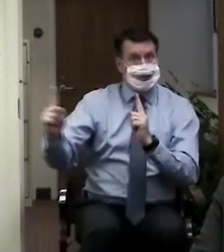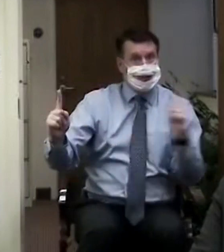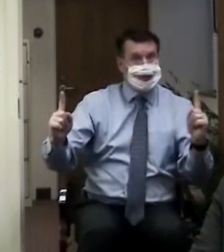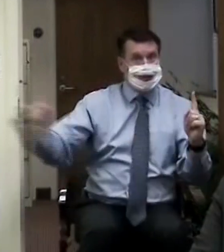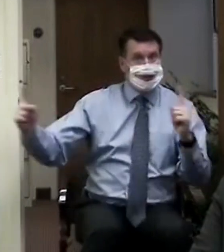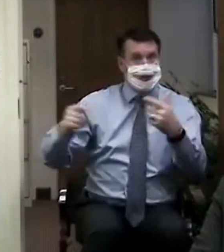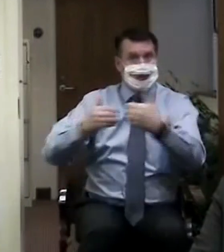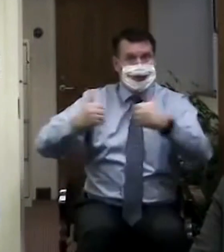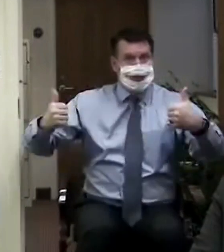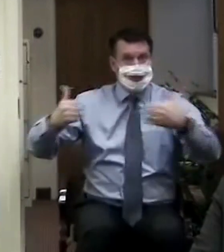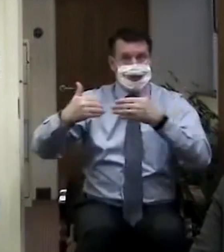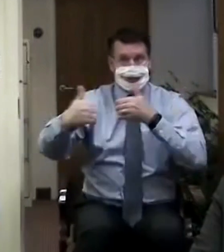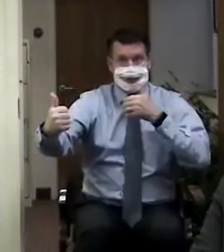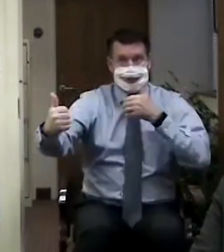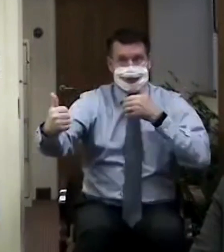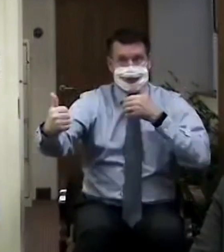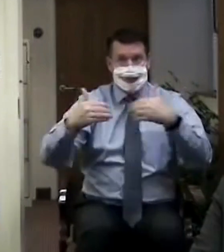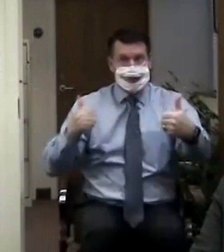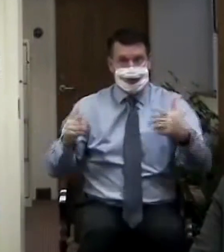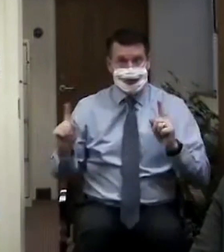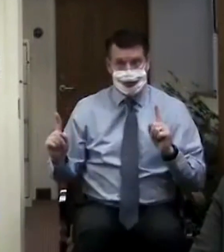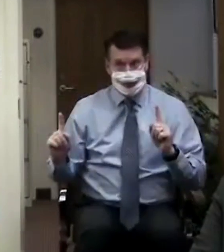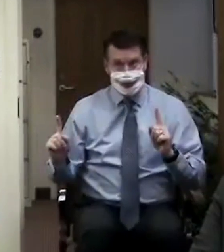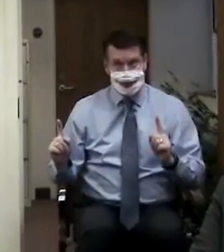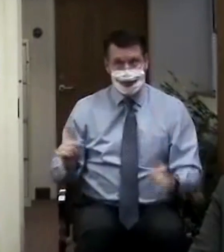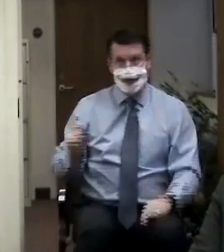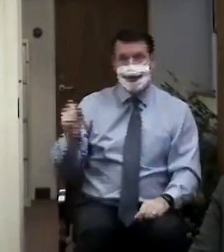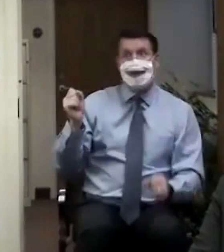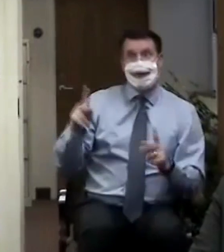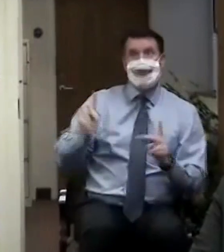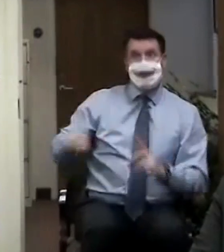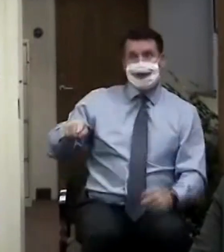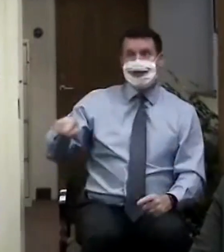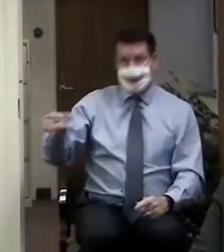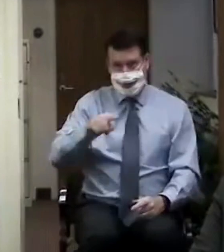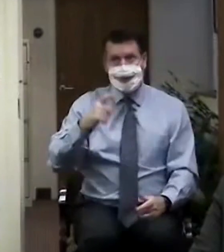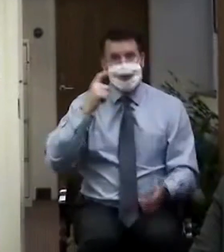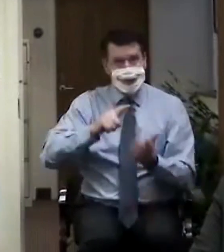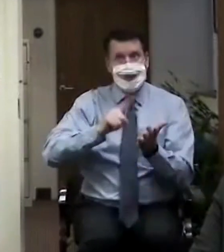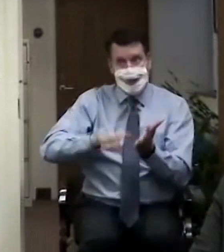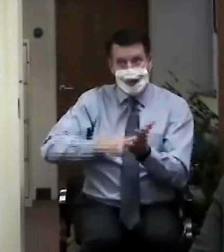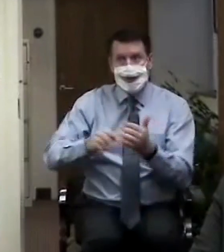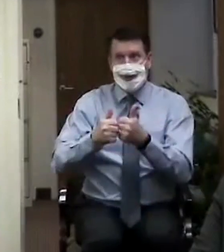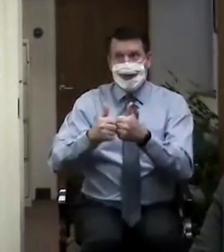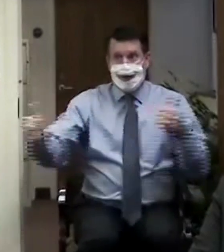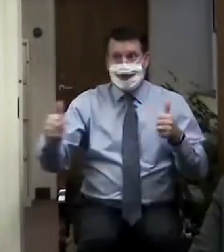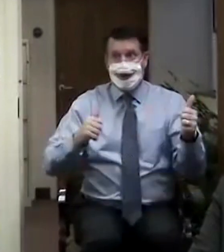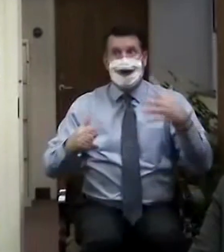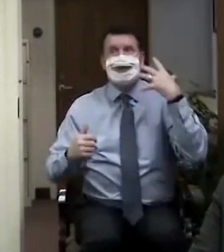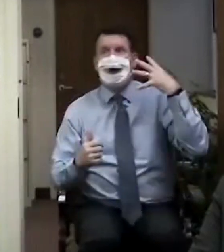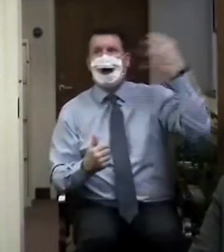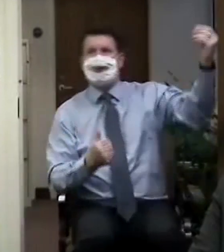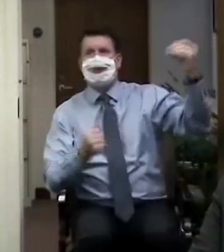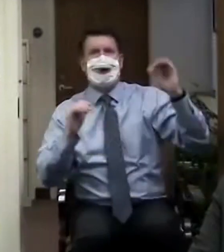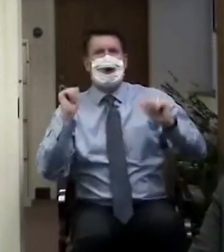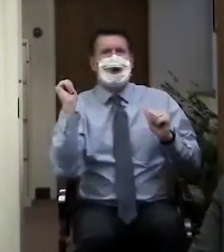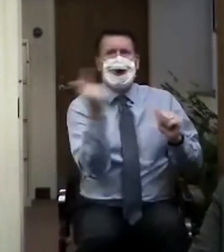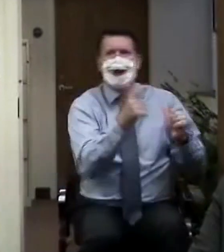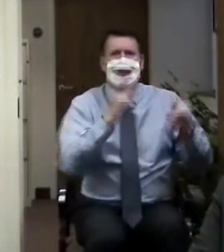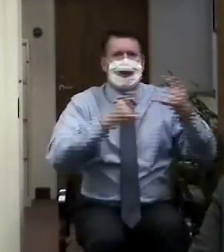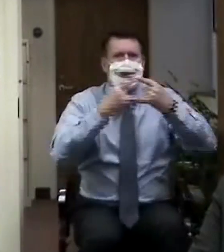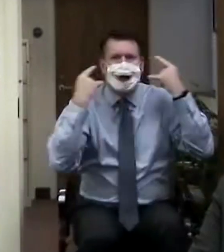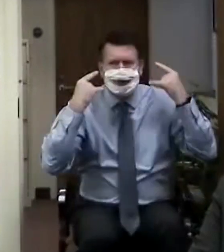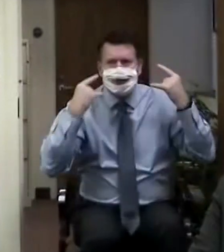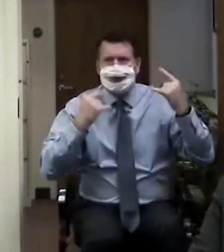me. They have a plastic shield in front of the person selling the coffee, and they're all gloved. I really believe that